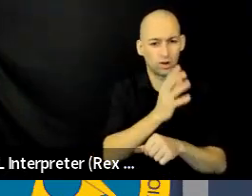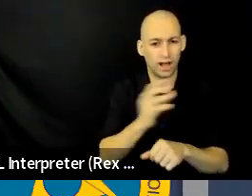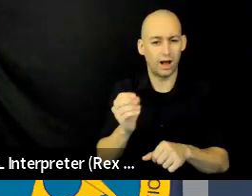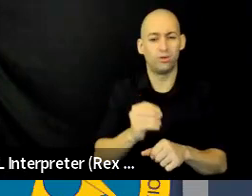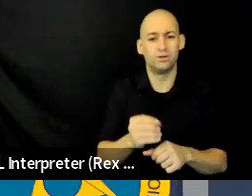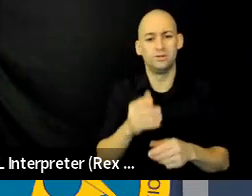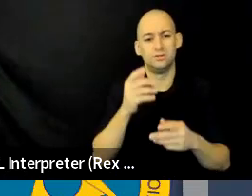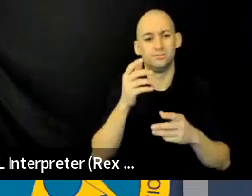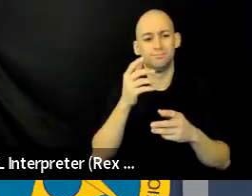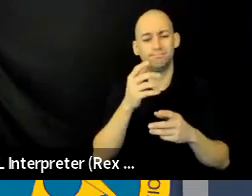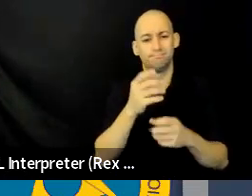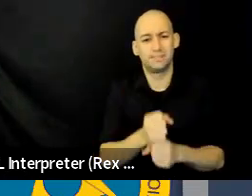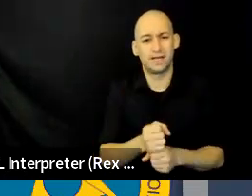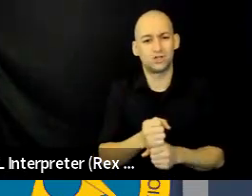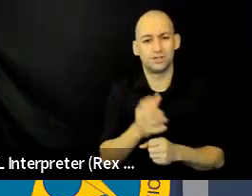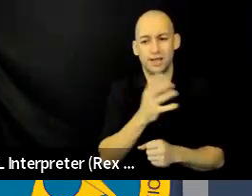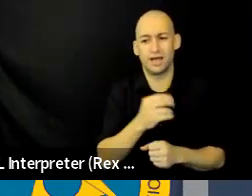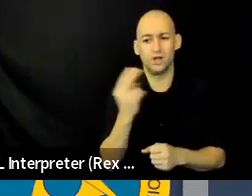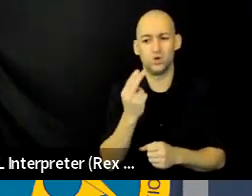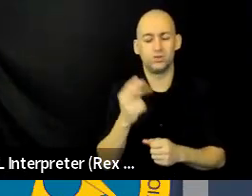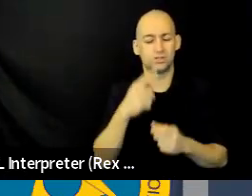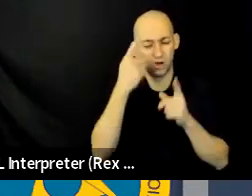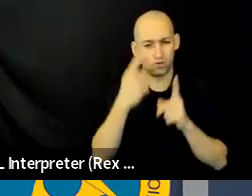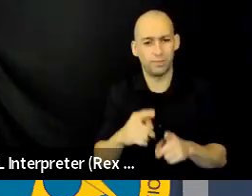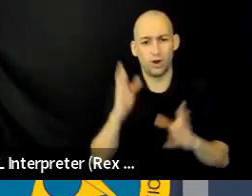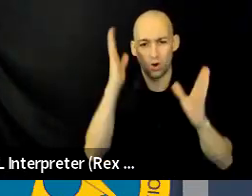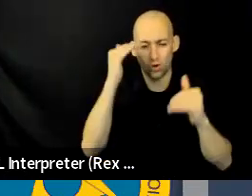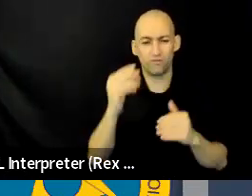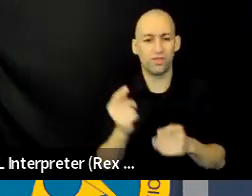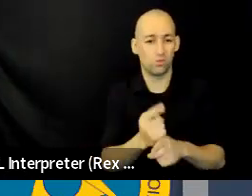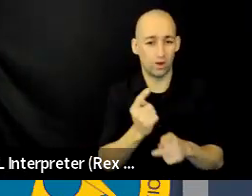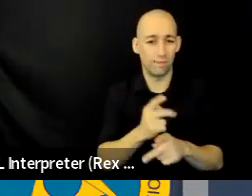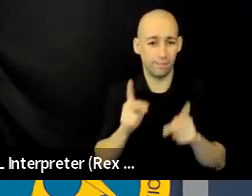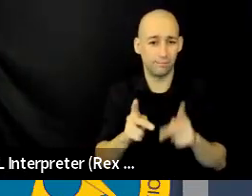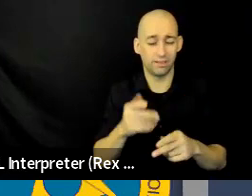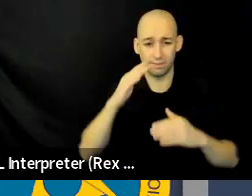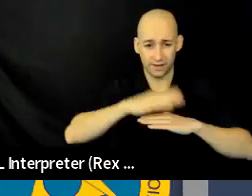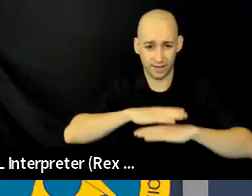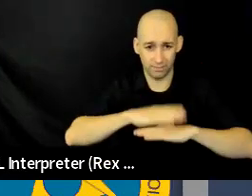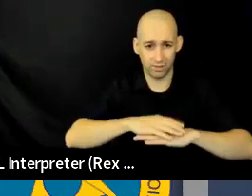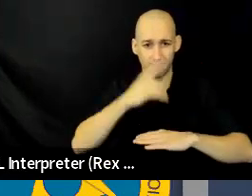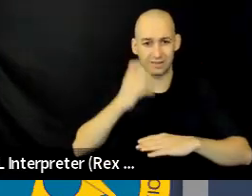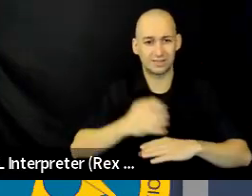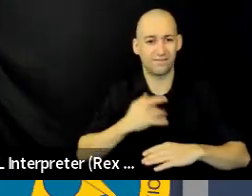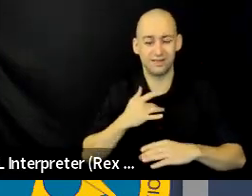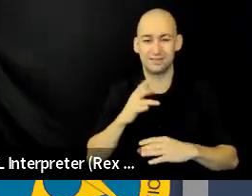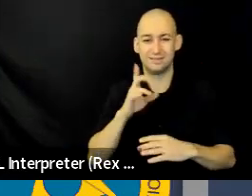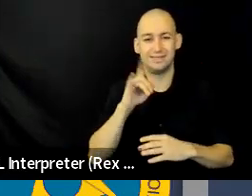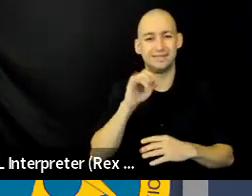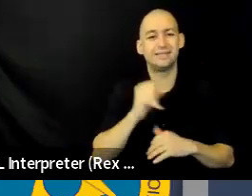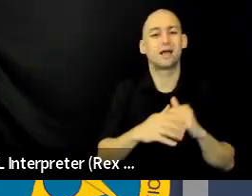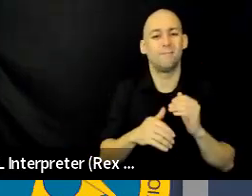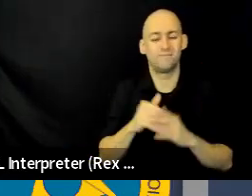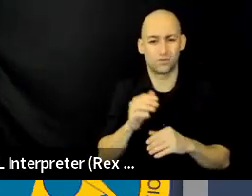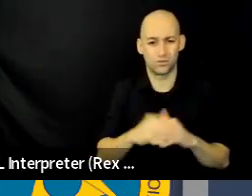use agreement, and hopefully the right people will be at the table, because I feel the discomfort from